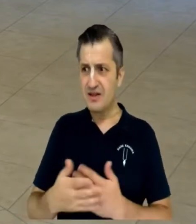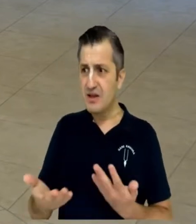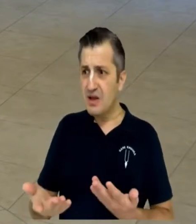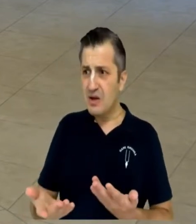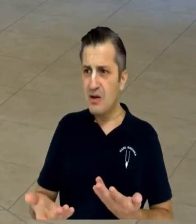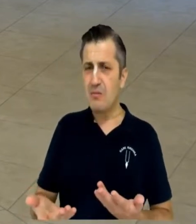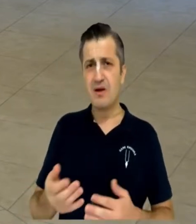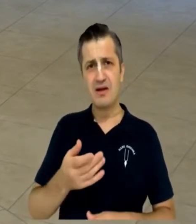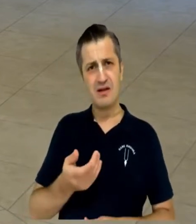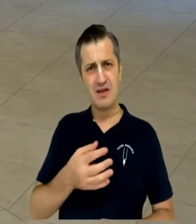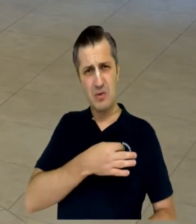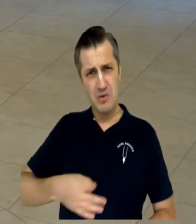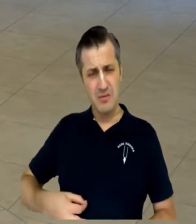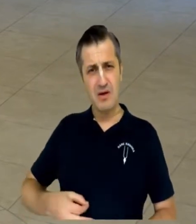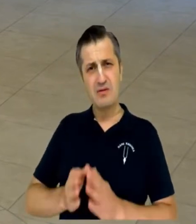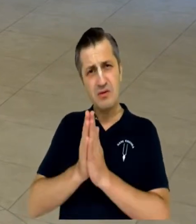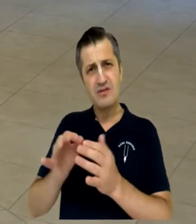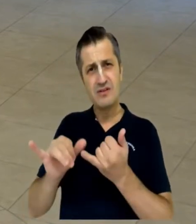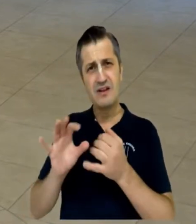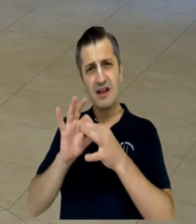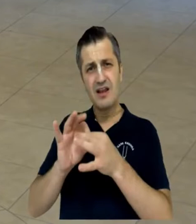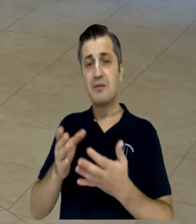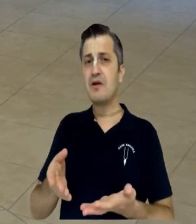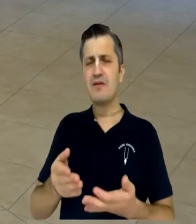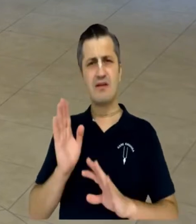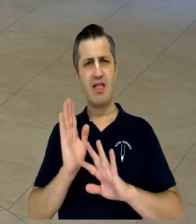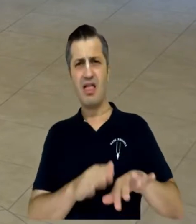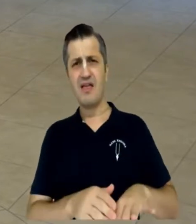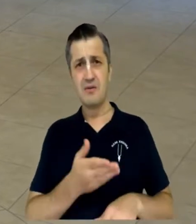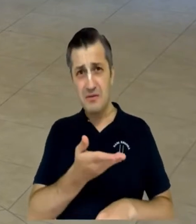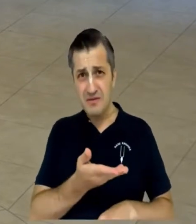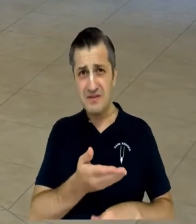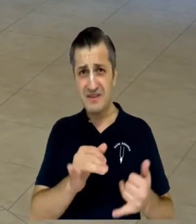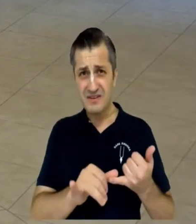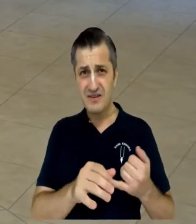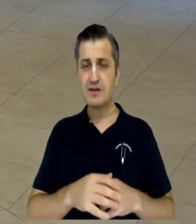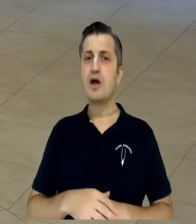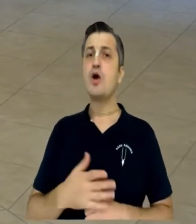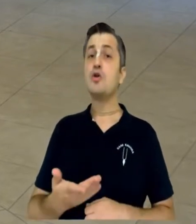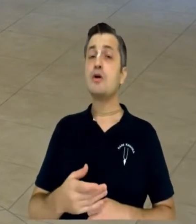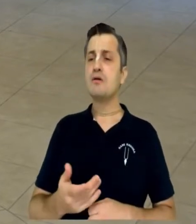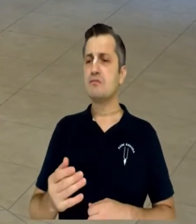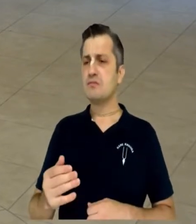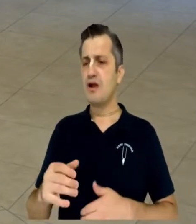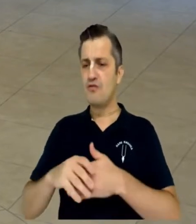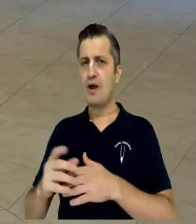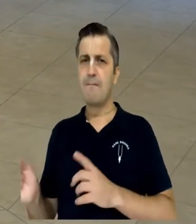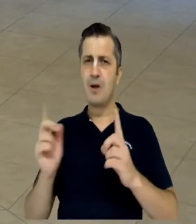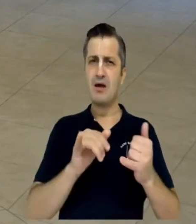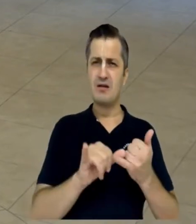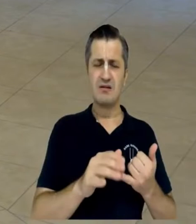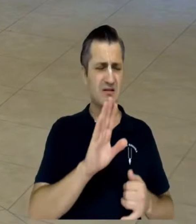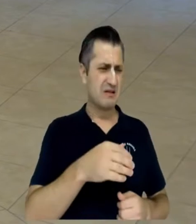that Krishna was the Supreme Lord. And then the friends, they went to the Brahmanas' wives. When they heard that Krishna was asking for something, they